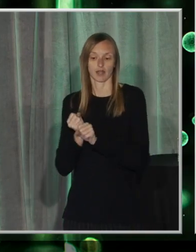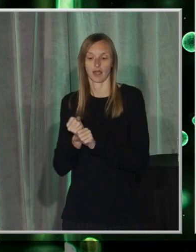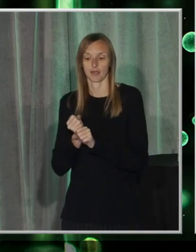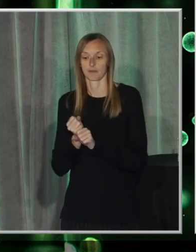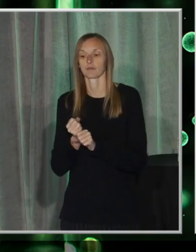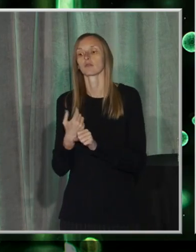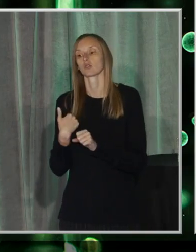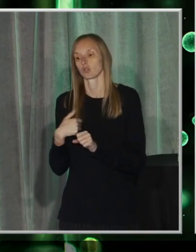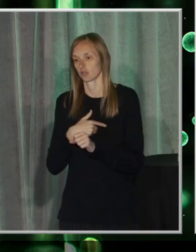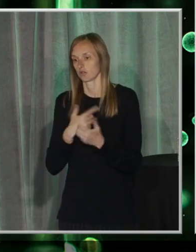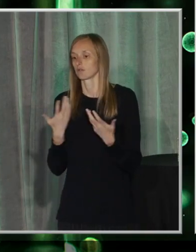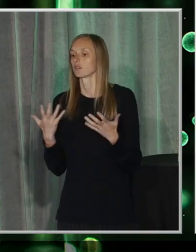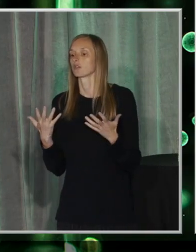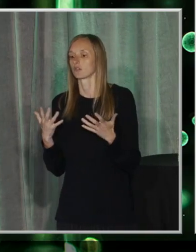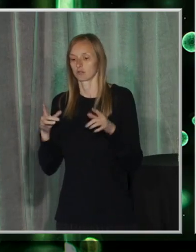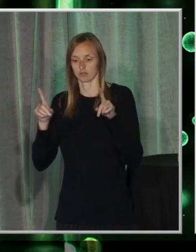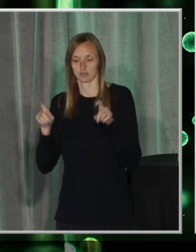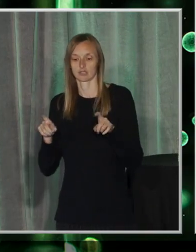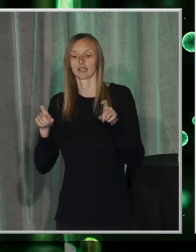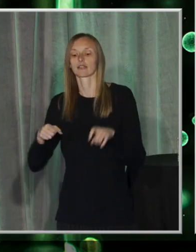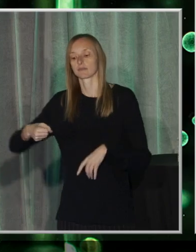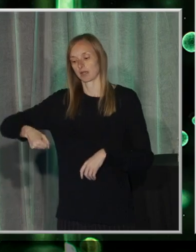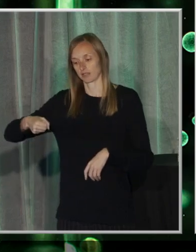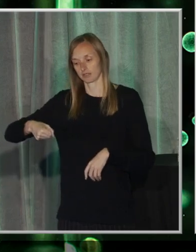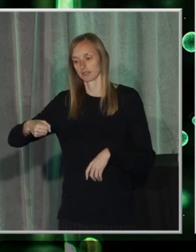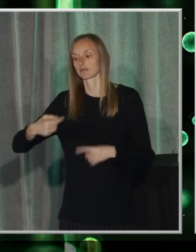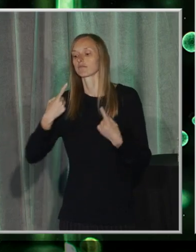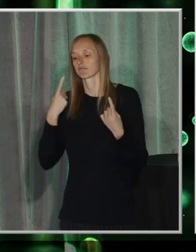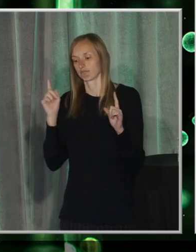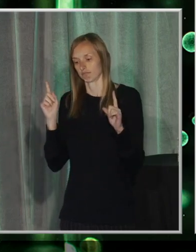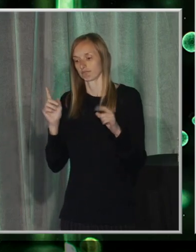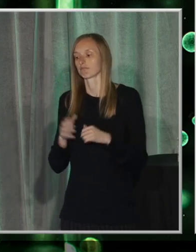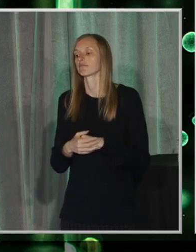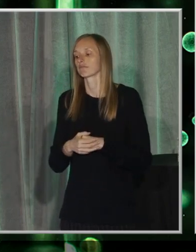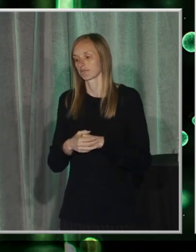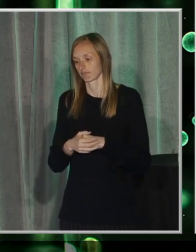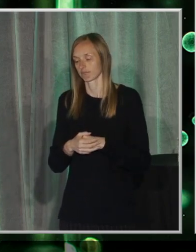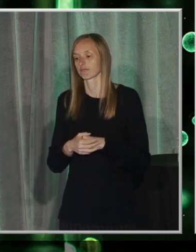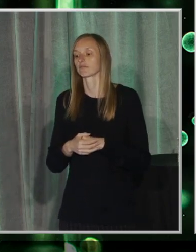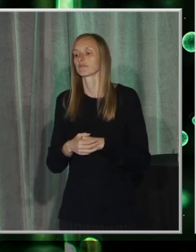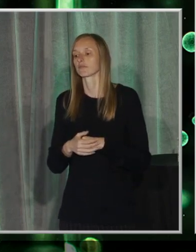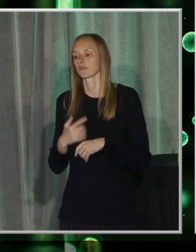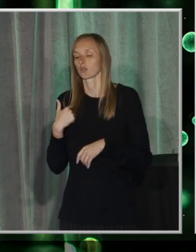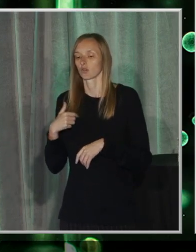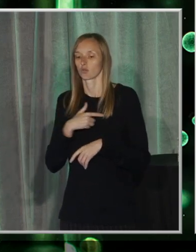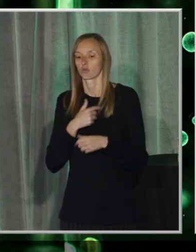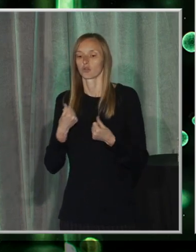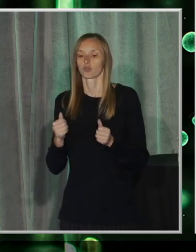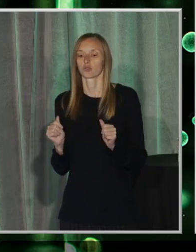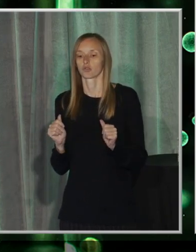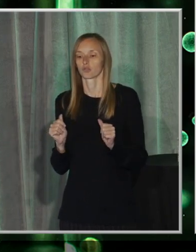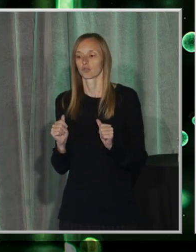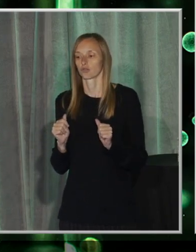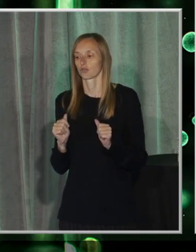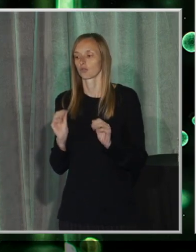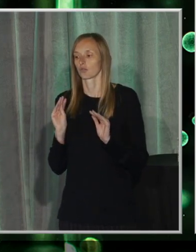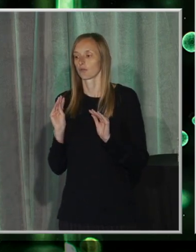managed to test our bags because we try to put them